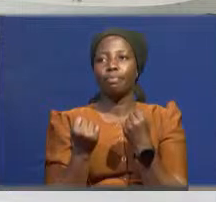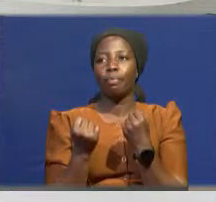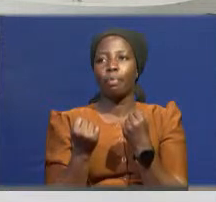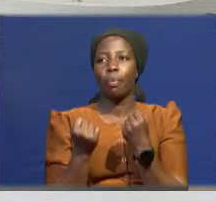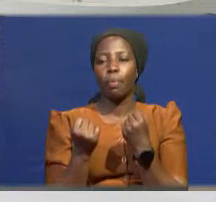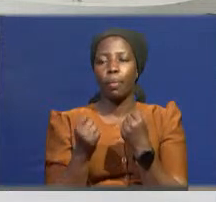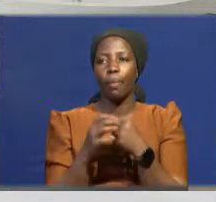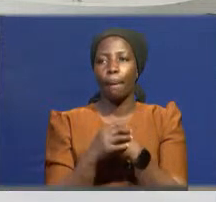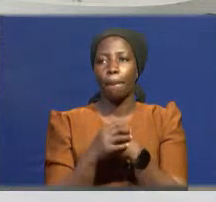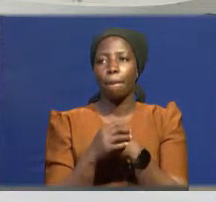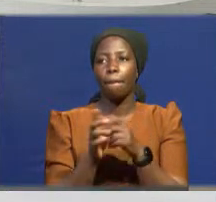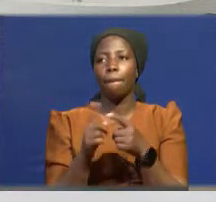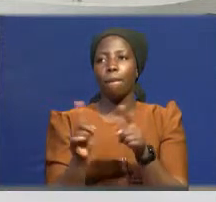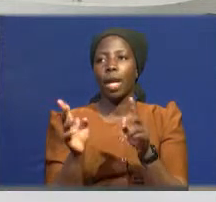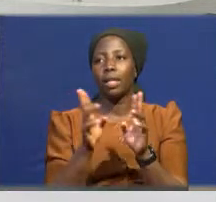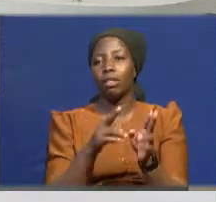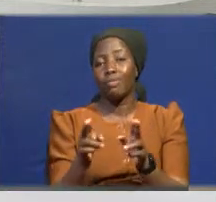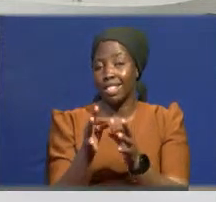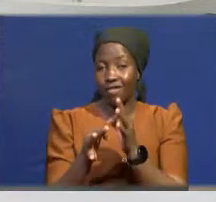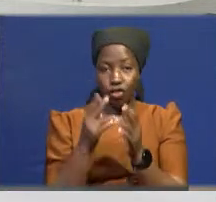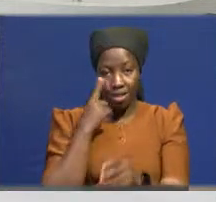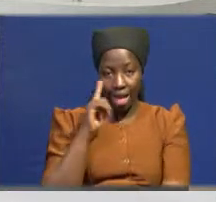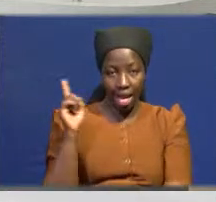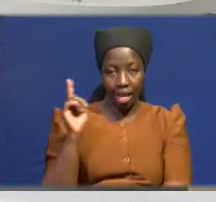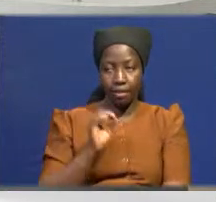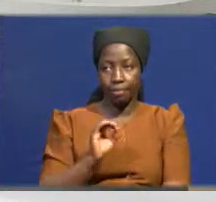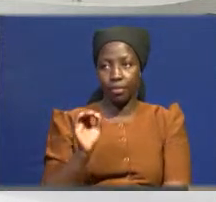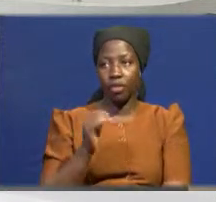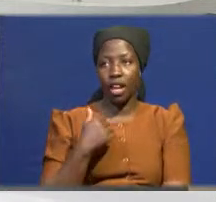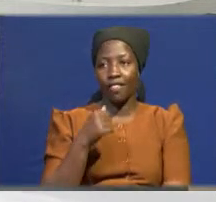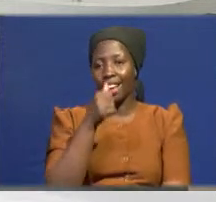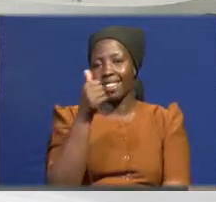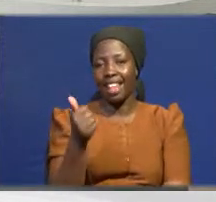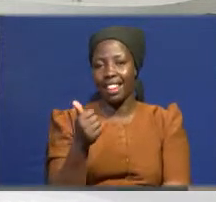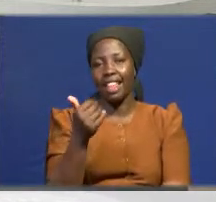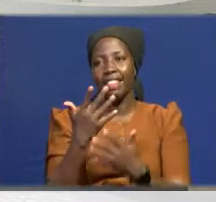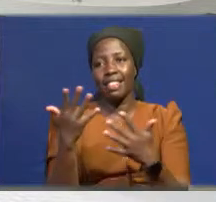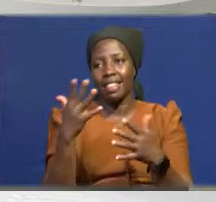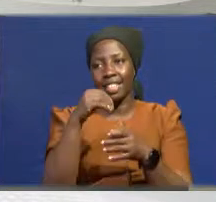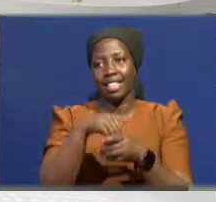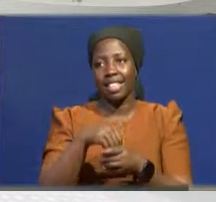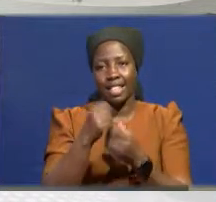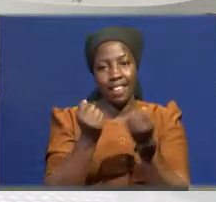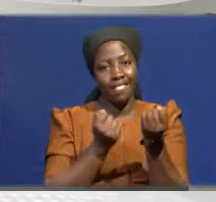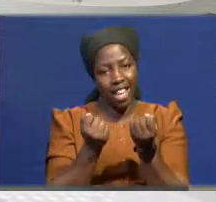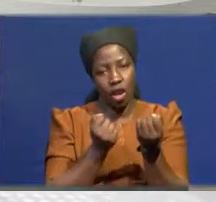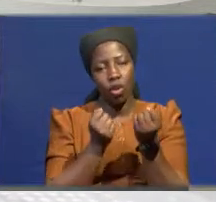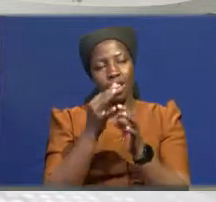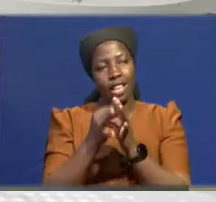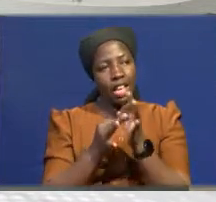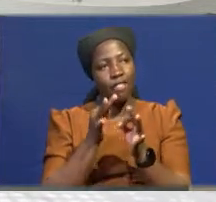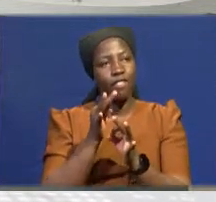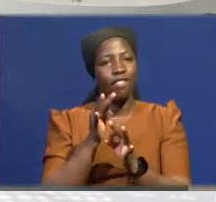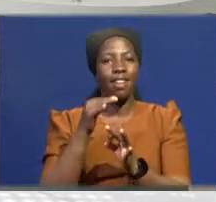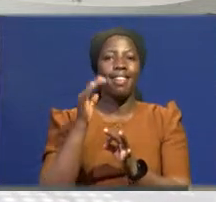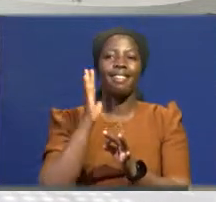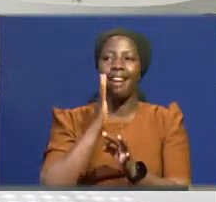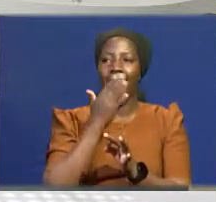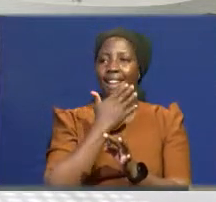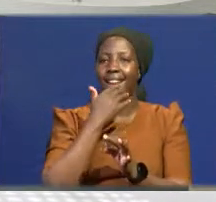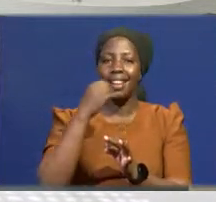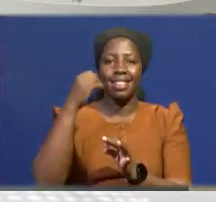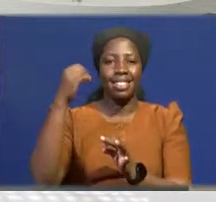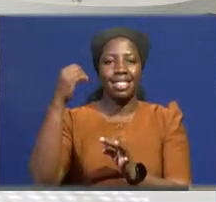But normally, if you don't see this marshal, there's also another indicator on the car. If the light is green, then that means the car is safe to